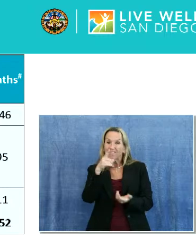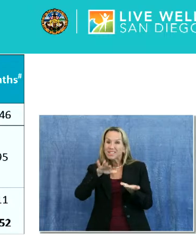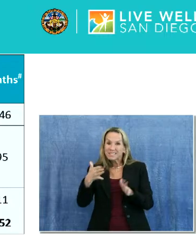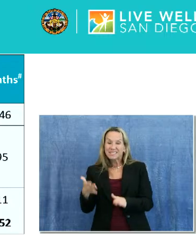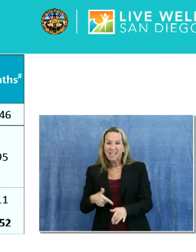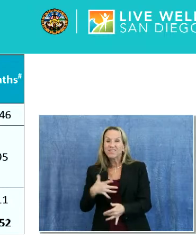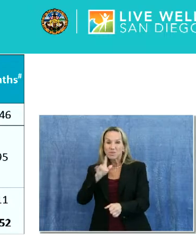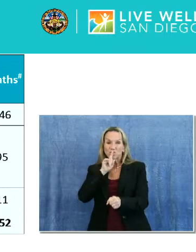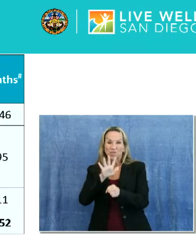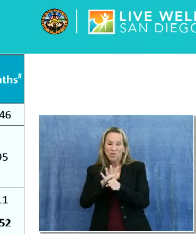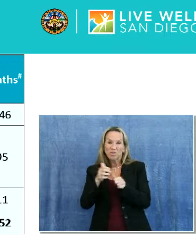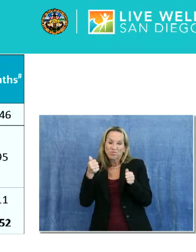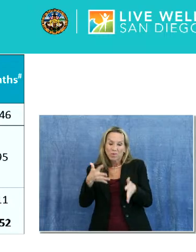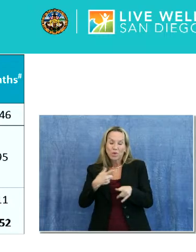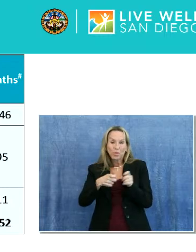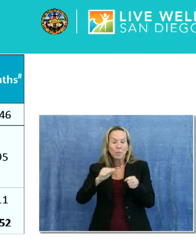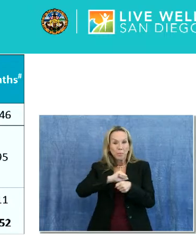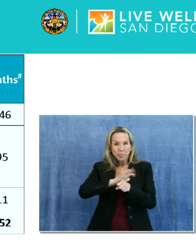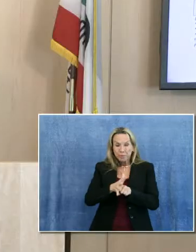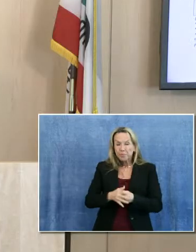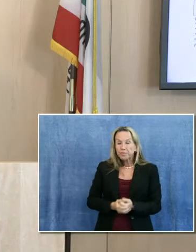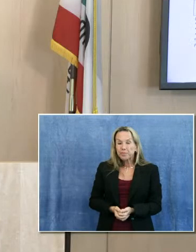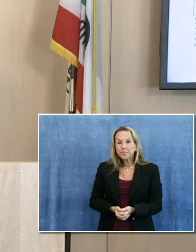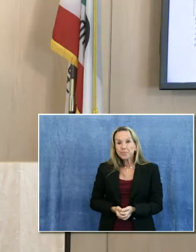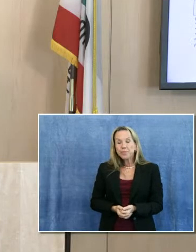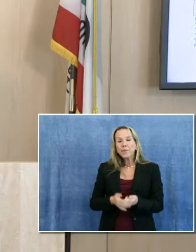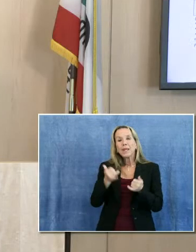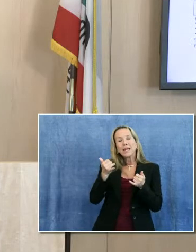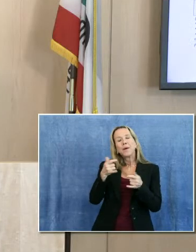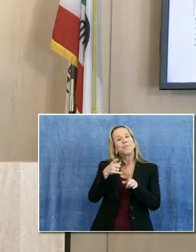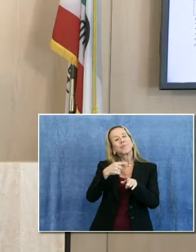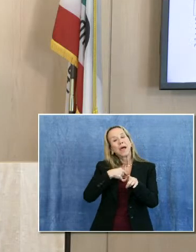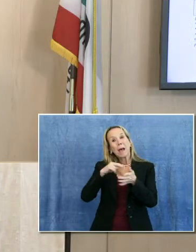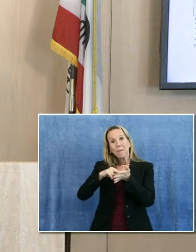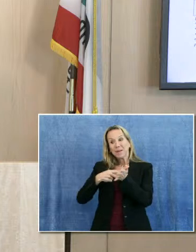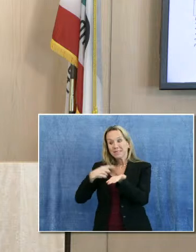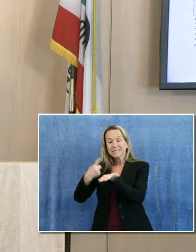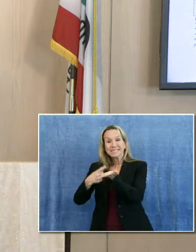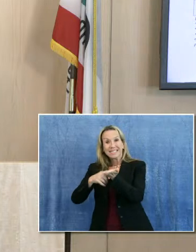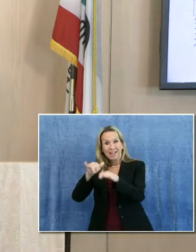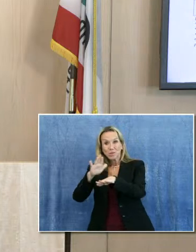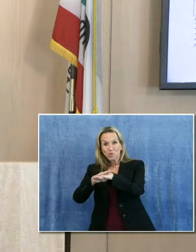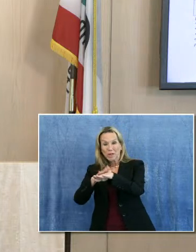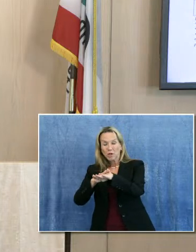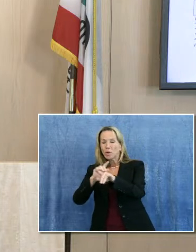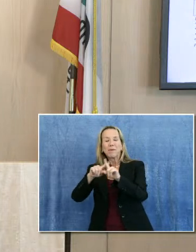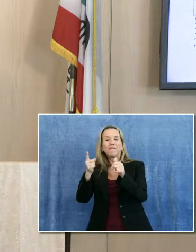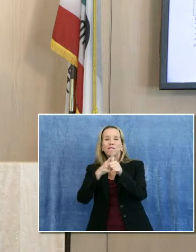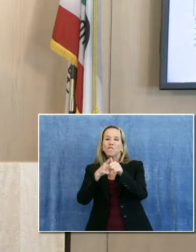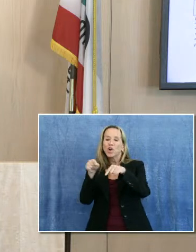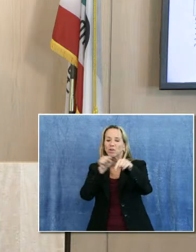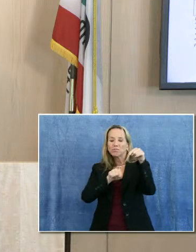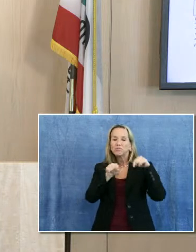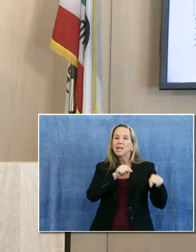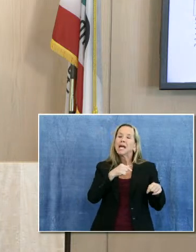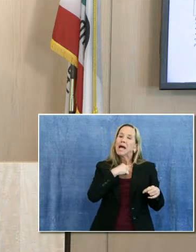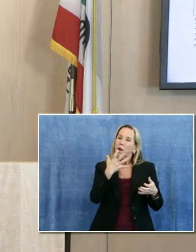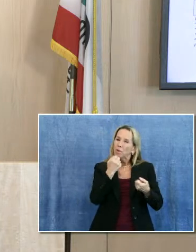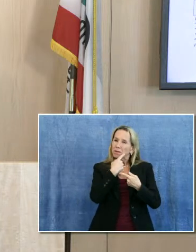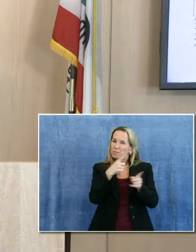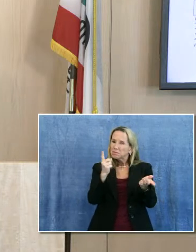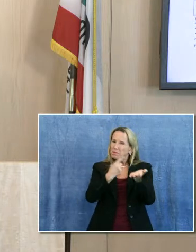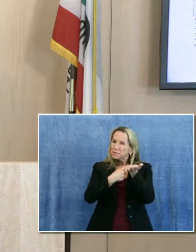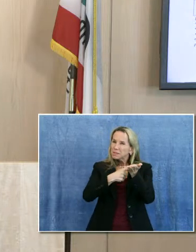Now, before diving into our discussion on the triggers, I want to take a minute to address the discrepancies in state data reported last